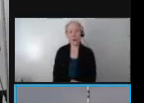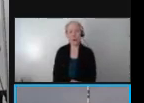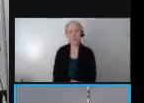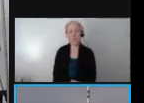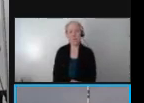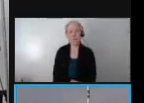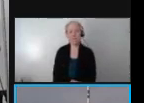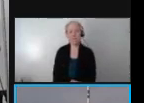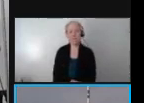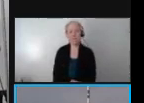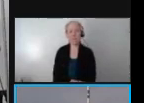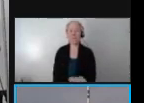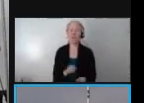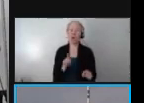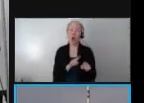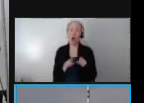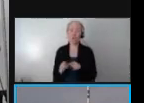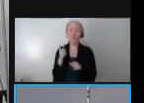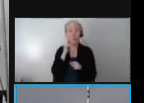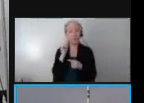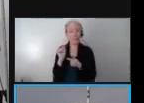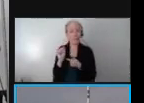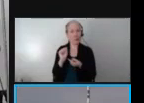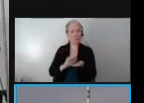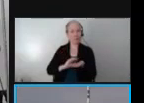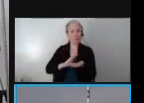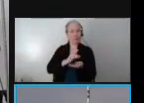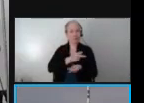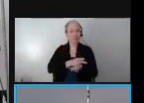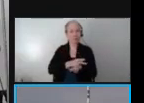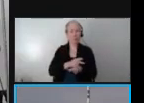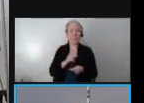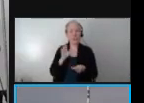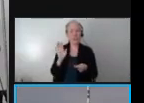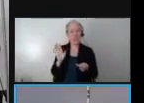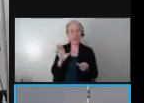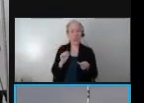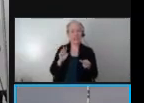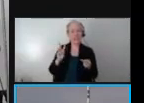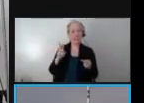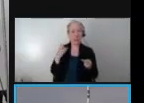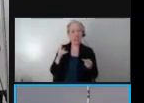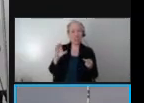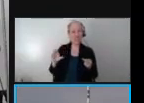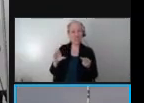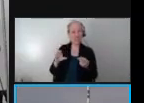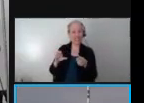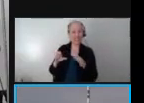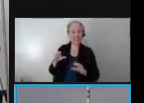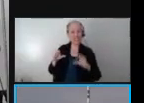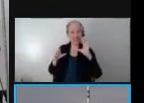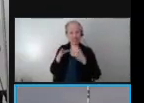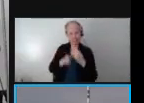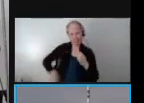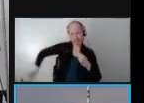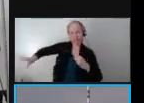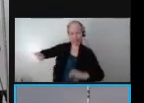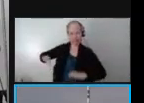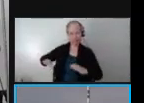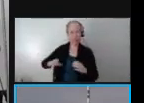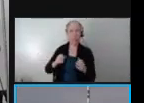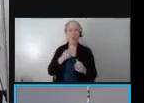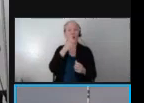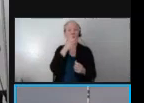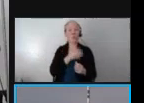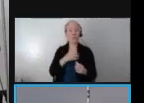when it comes to urine collection, just use of the WHC, women are very used to doing number one and number two, what we